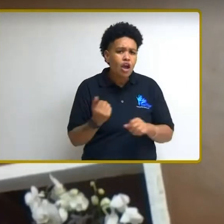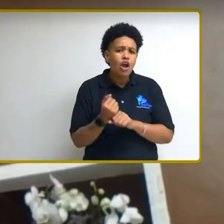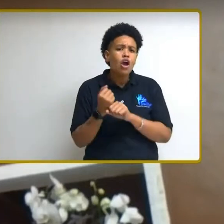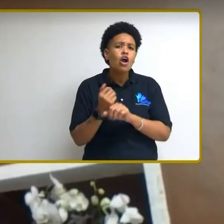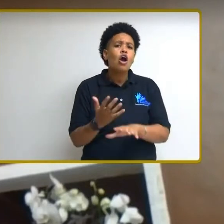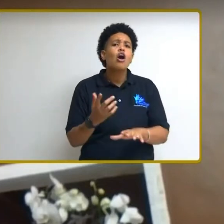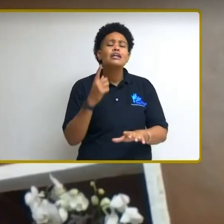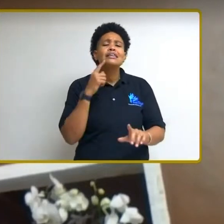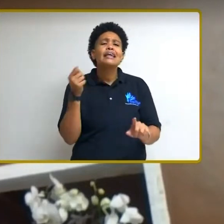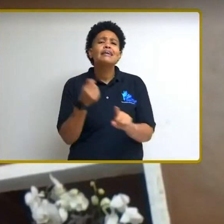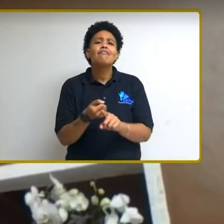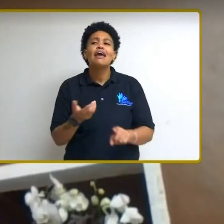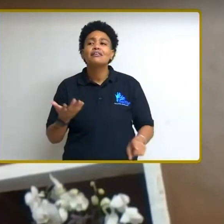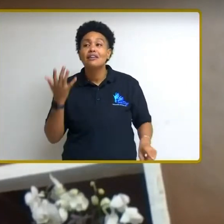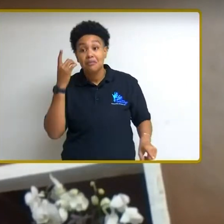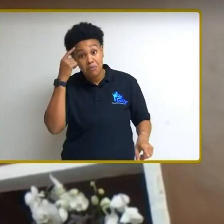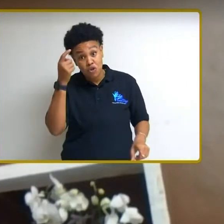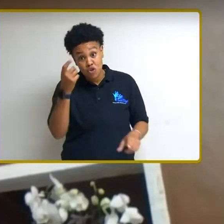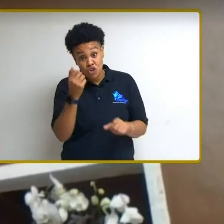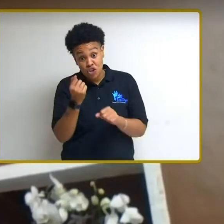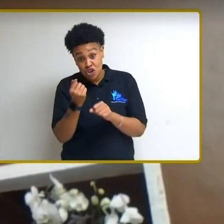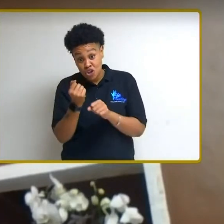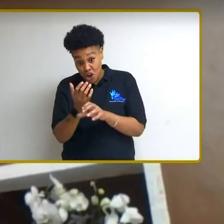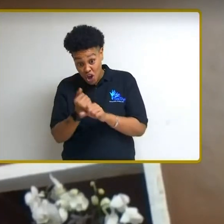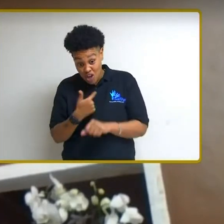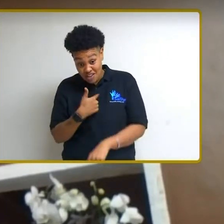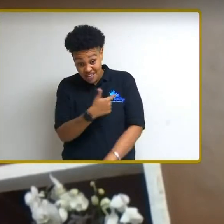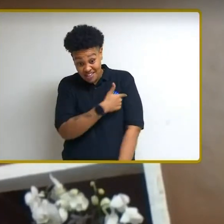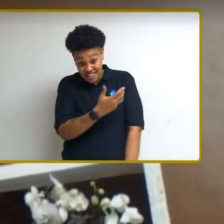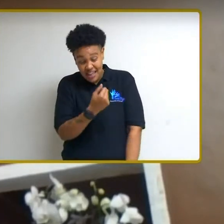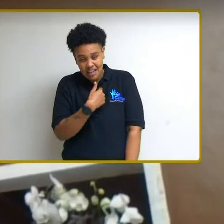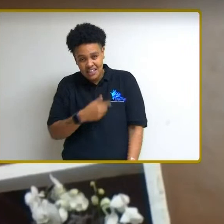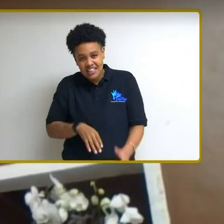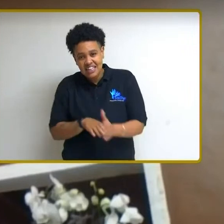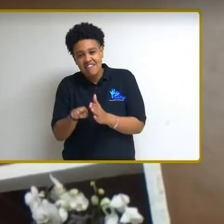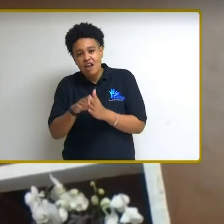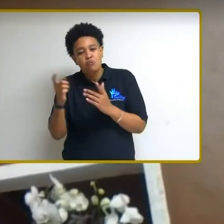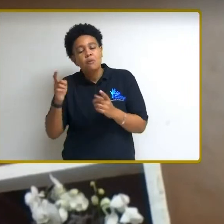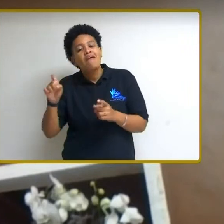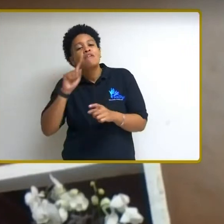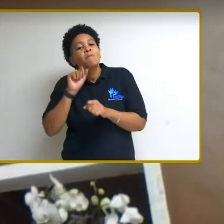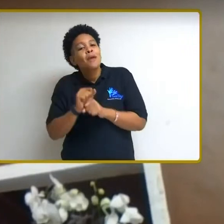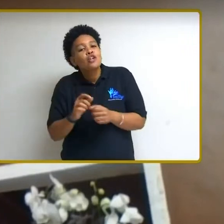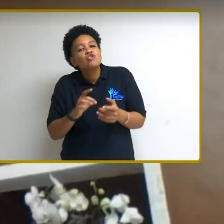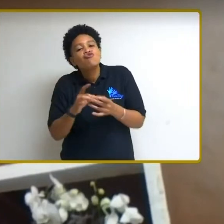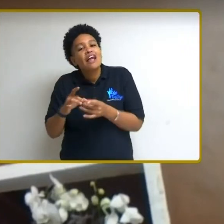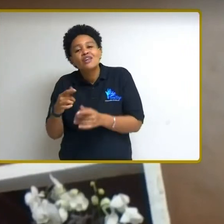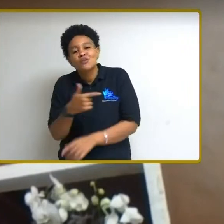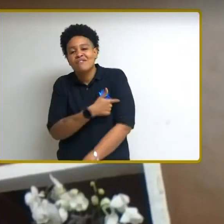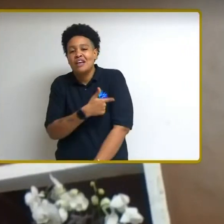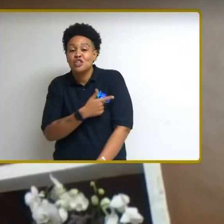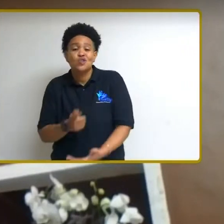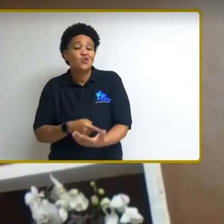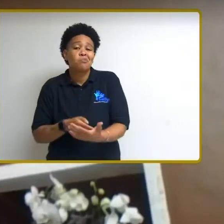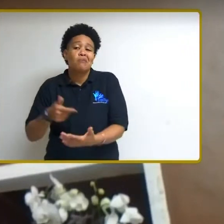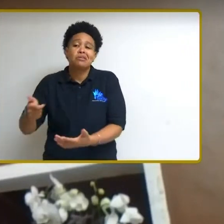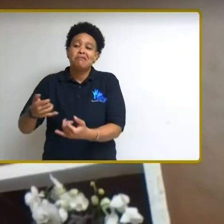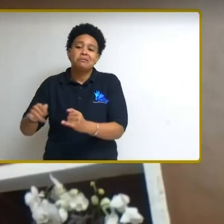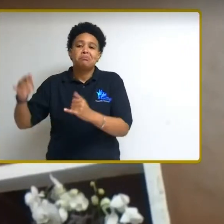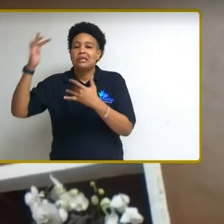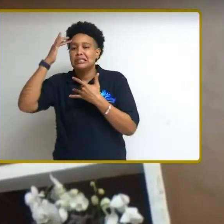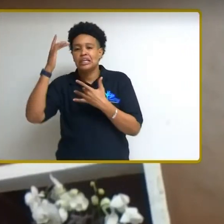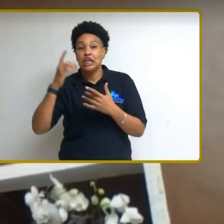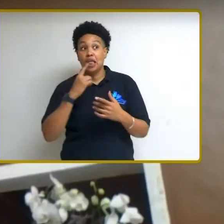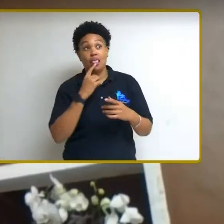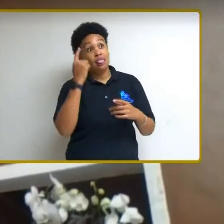and effect, that because you got the vaccine, then you have developed something. So that system exists. We have